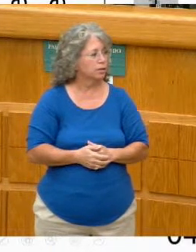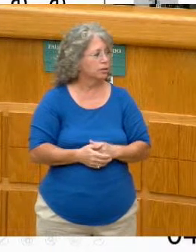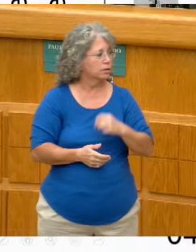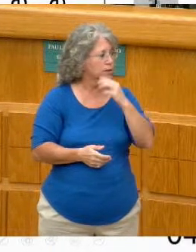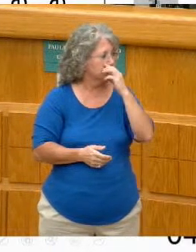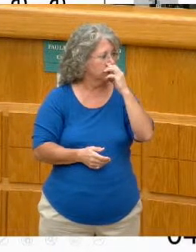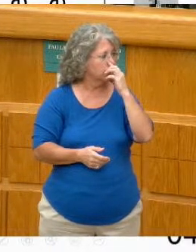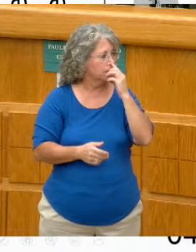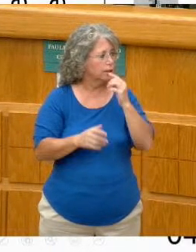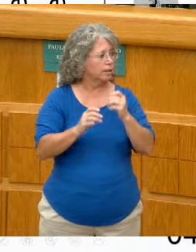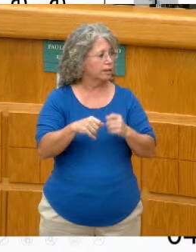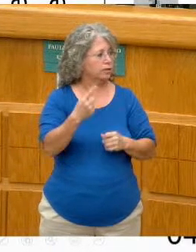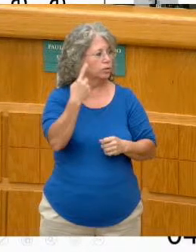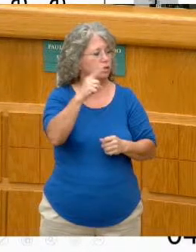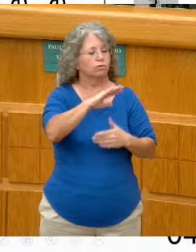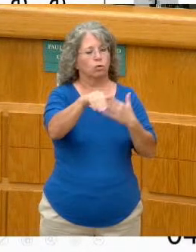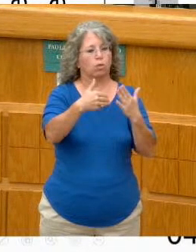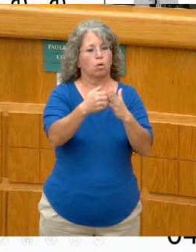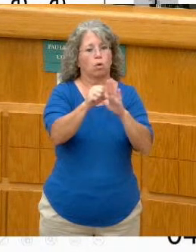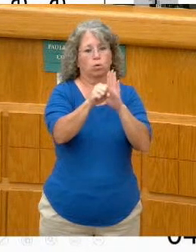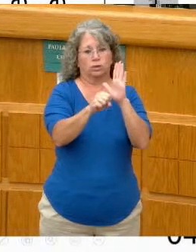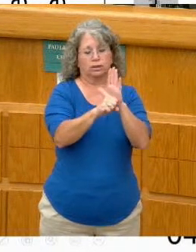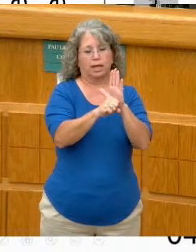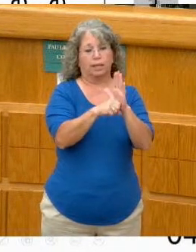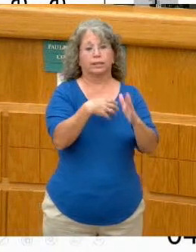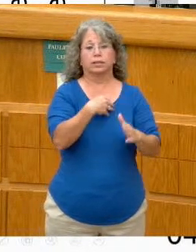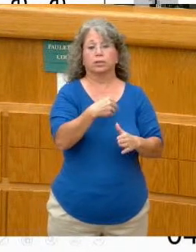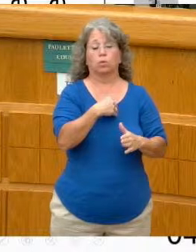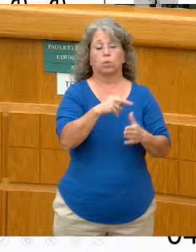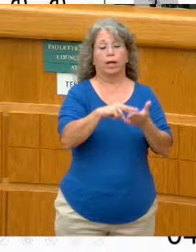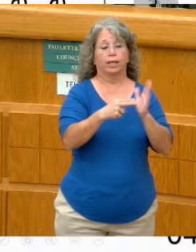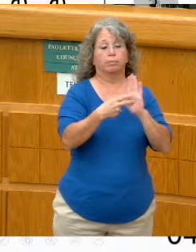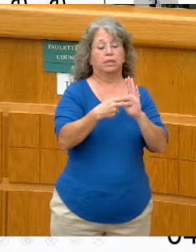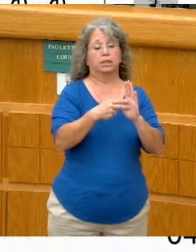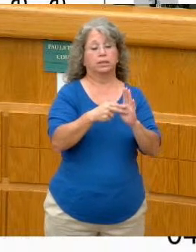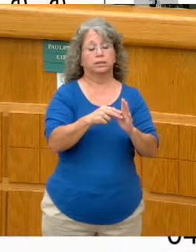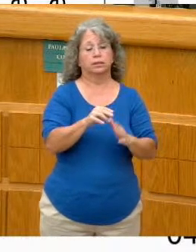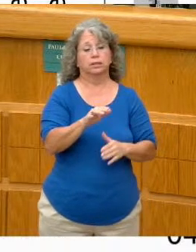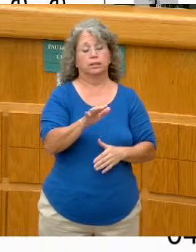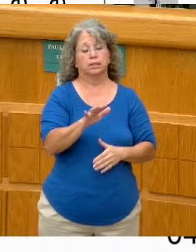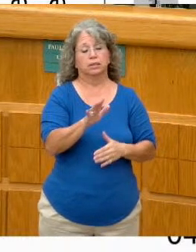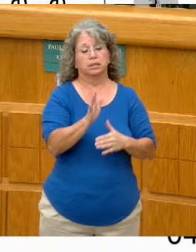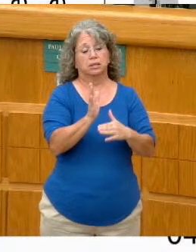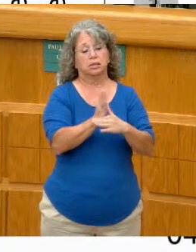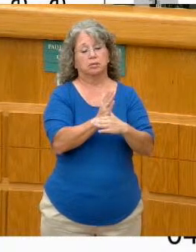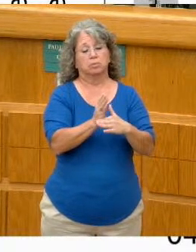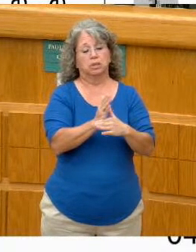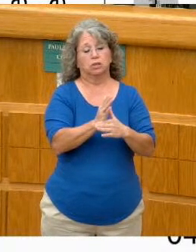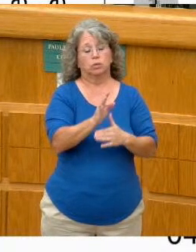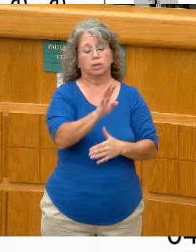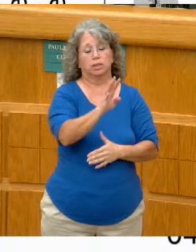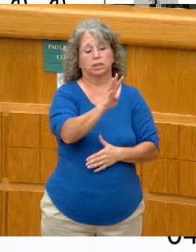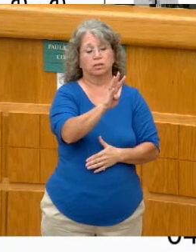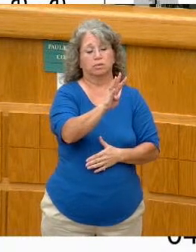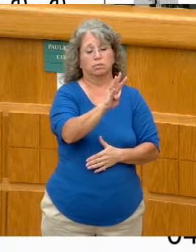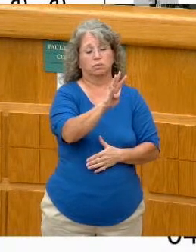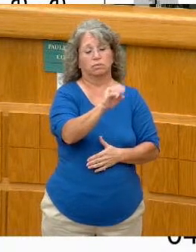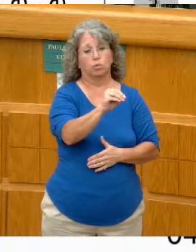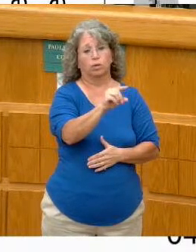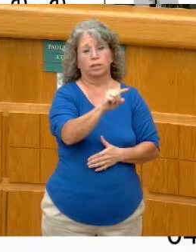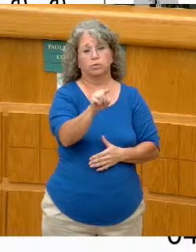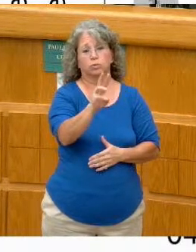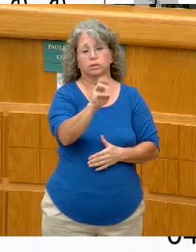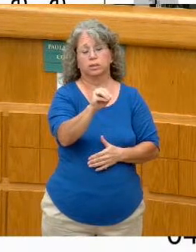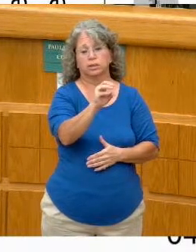that's color-coded. And the white means there's essentially somewhere between a 40 and 60% chance that